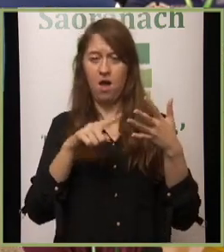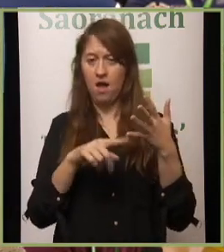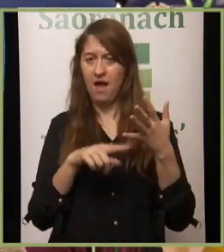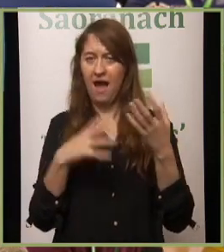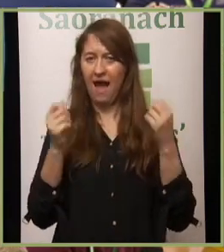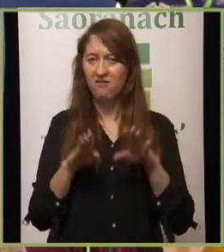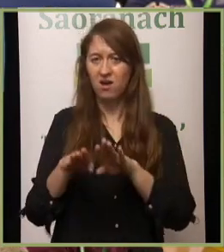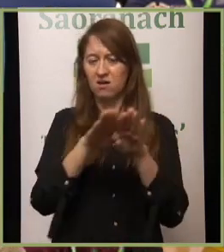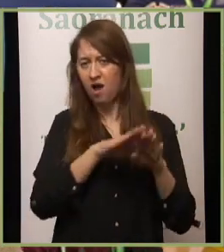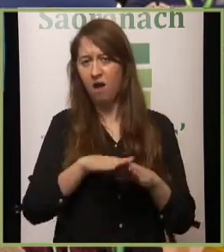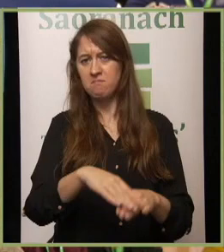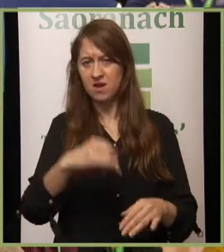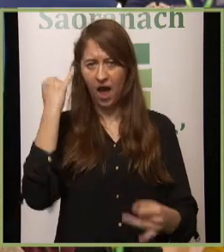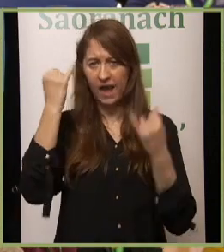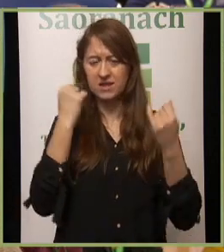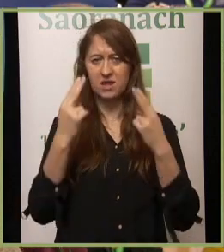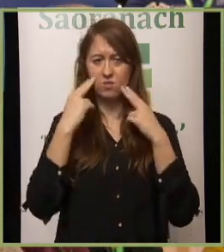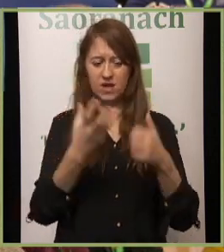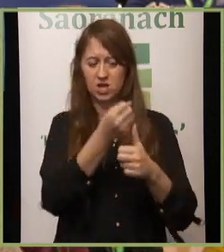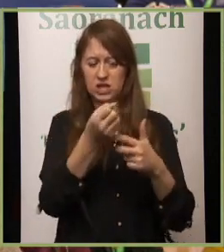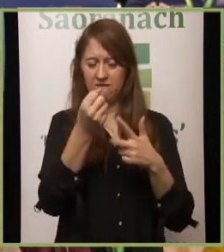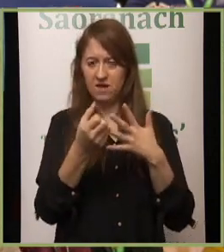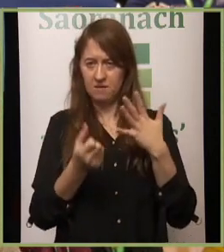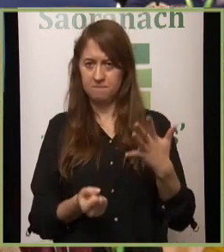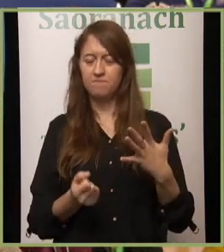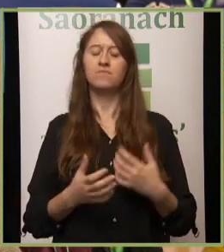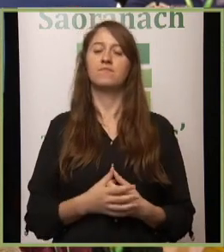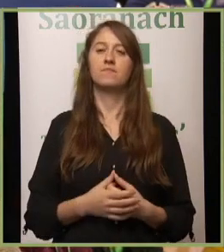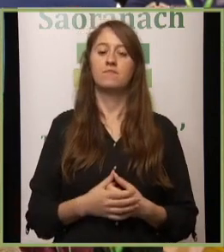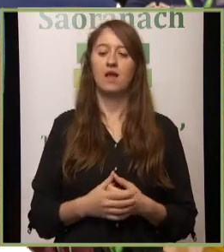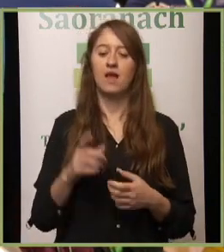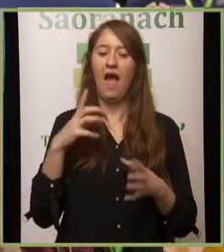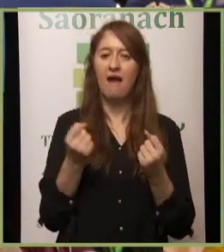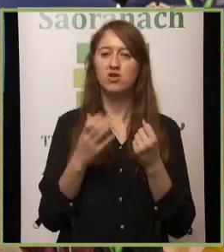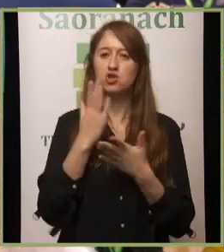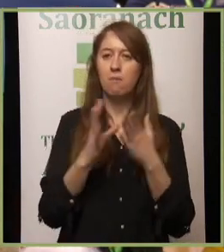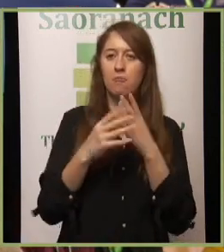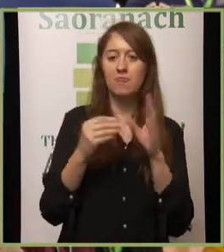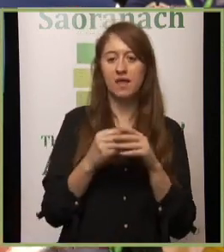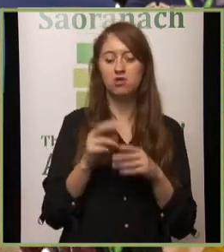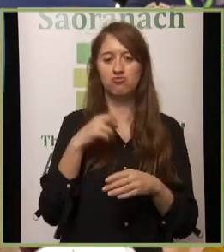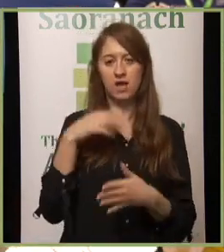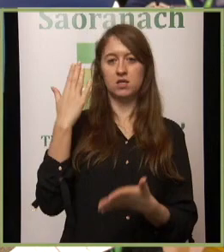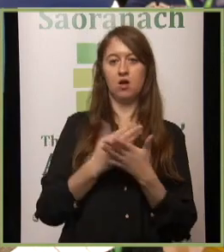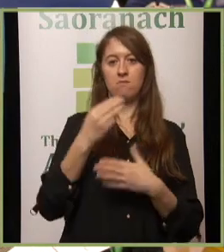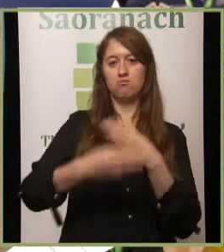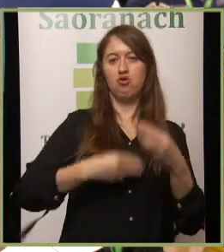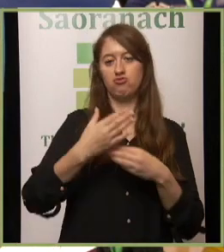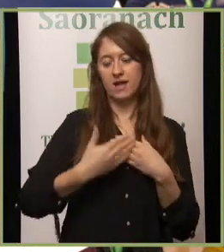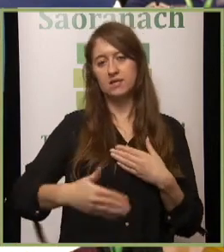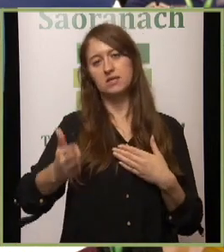blocks. So there are common blocks in terms of, you know, things that are stopping the progress from actually happening,